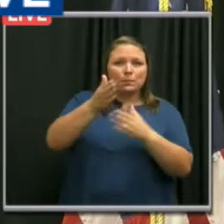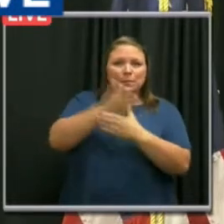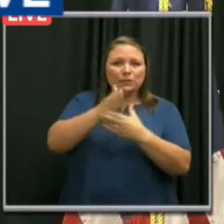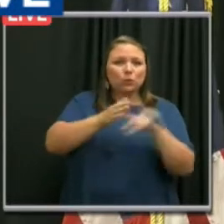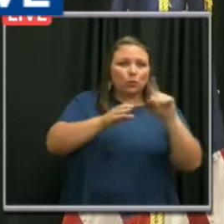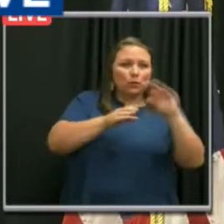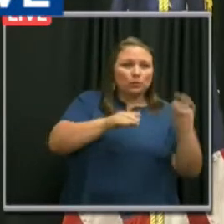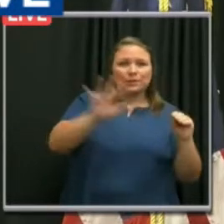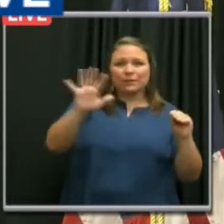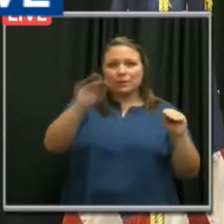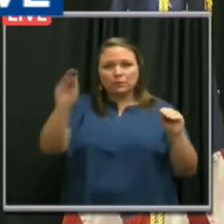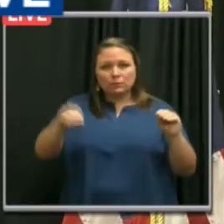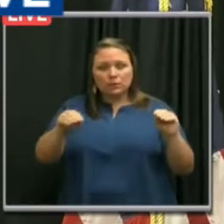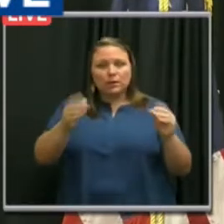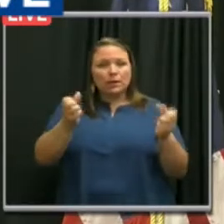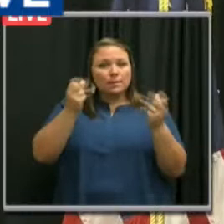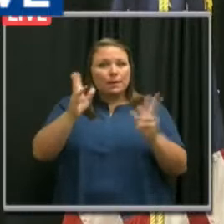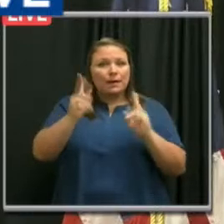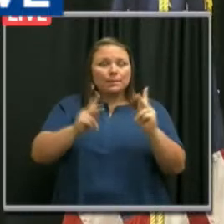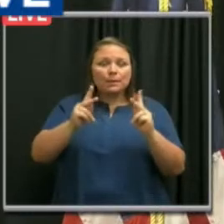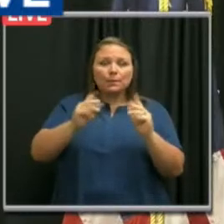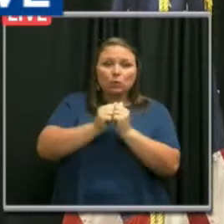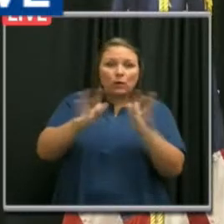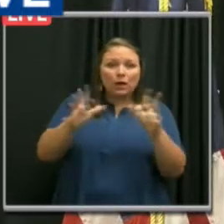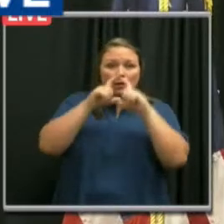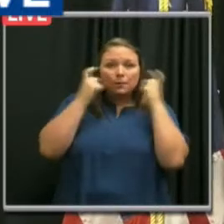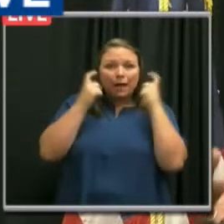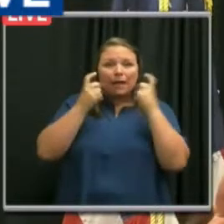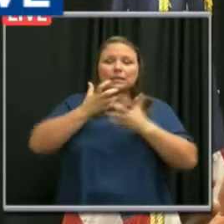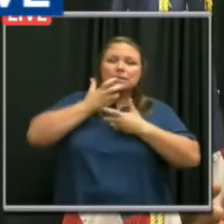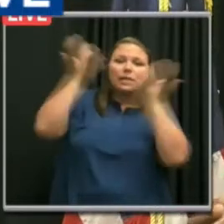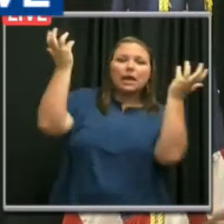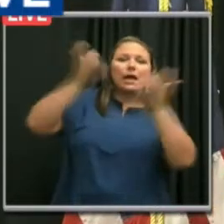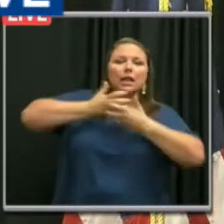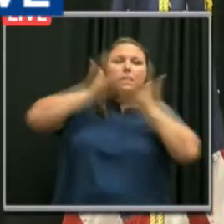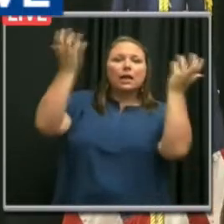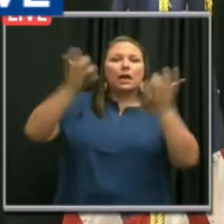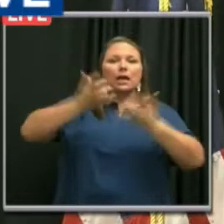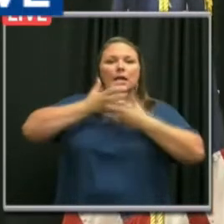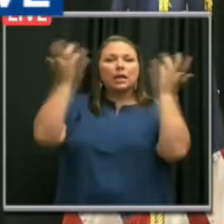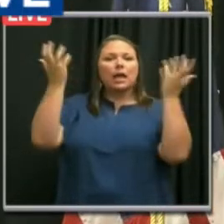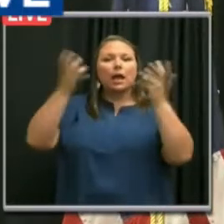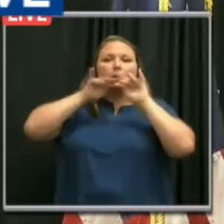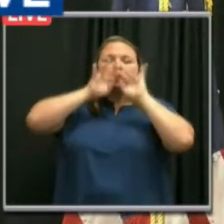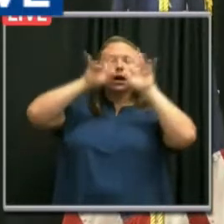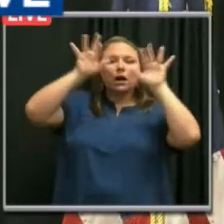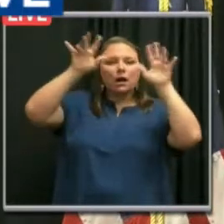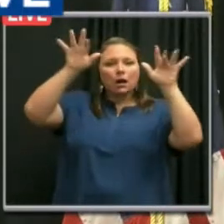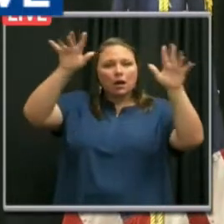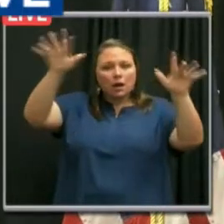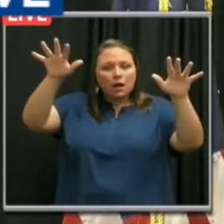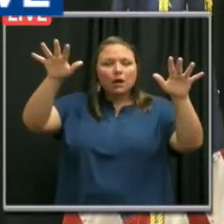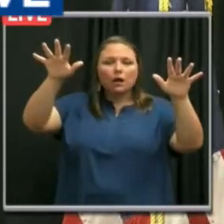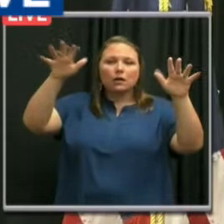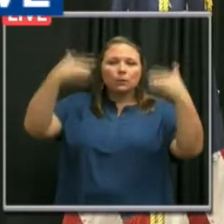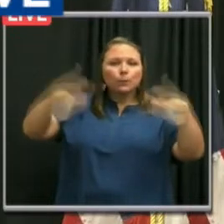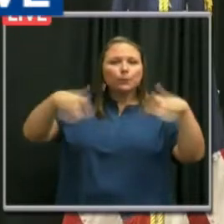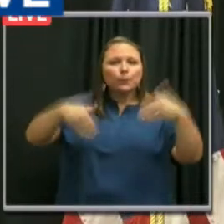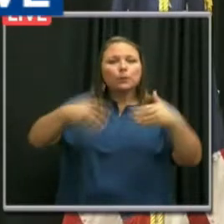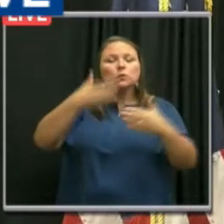5%, many people not wearing masks, yelling at the top of their lungs, creating aerosols, there's a